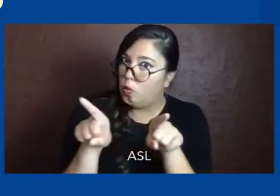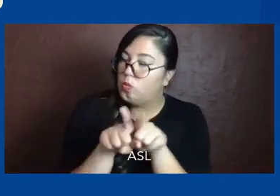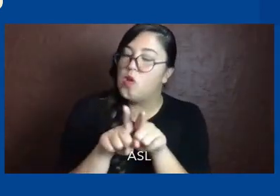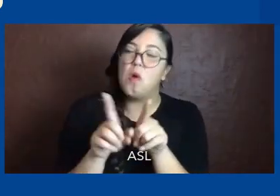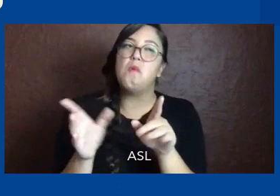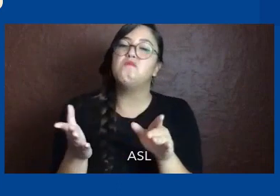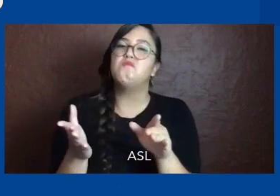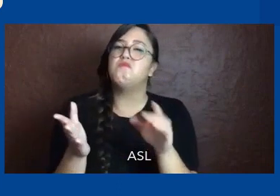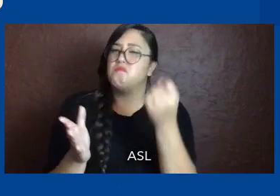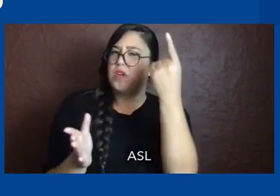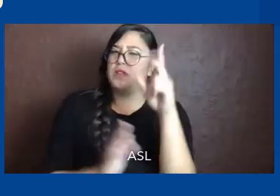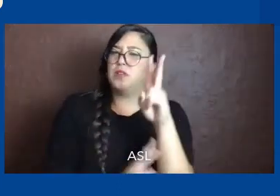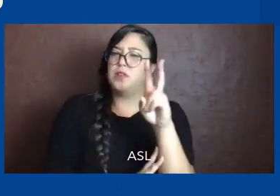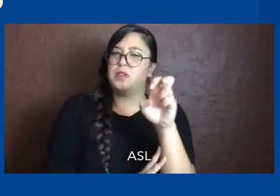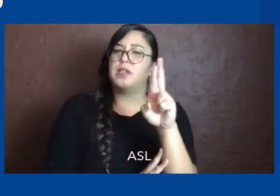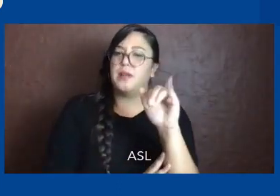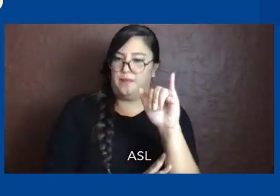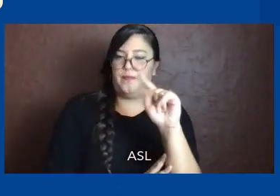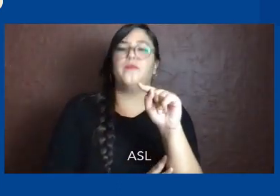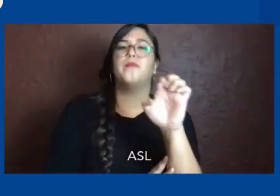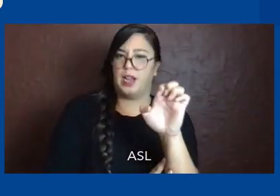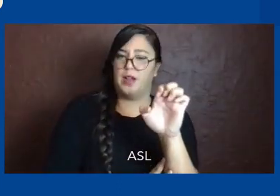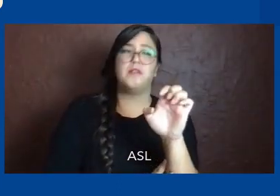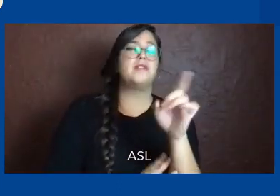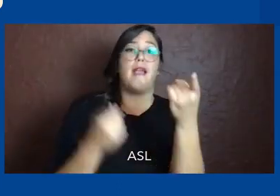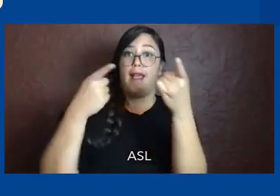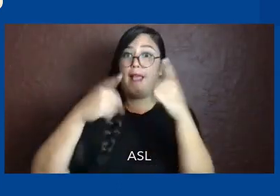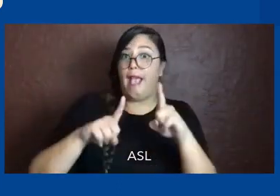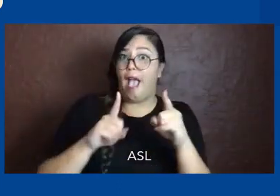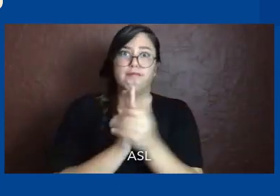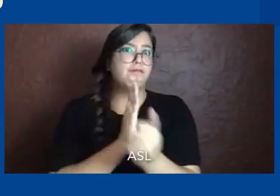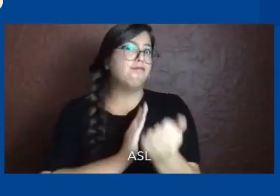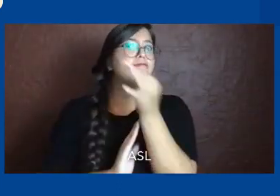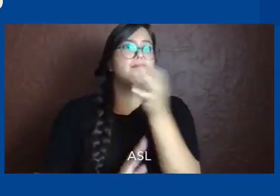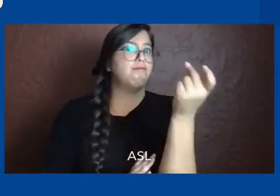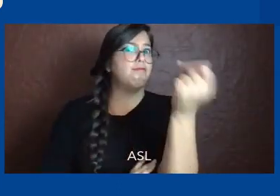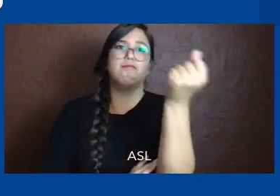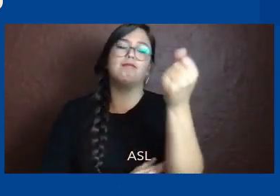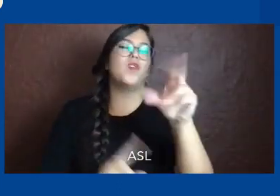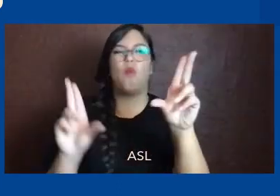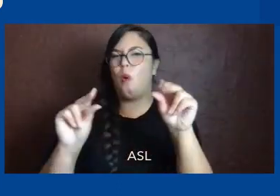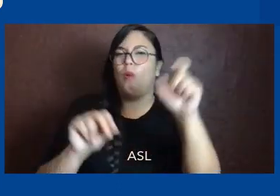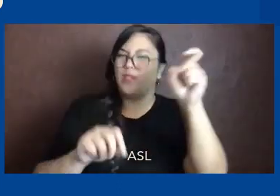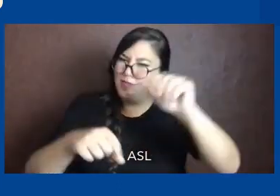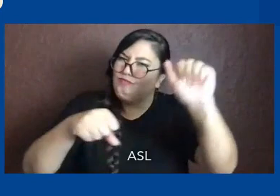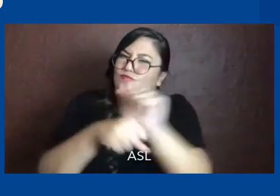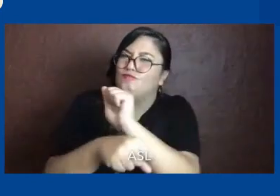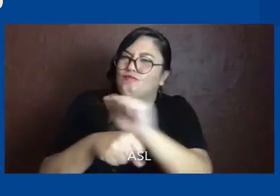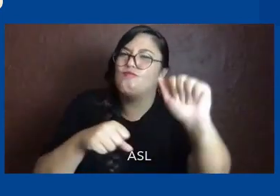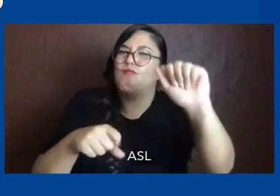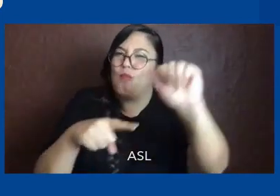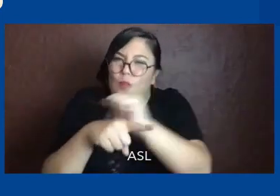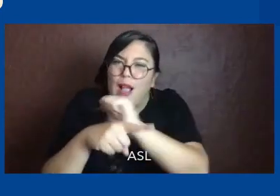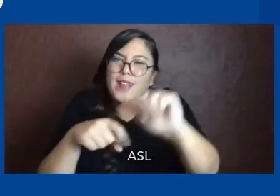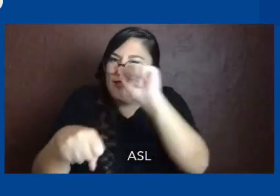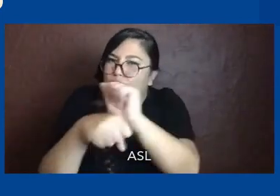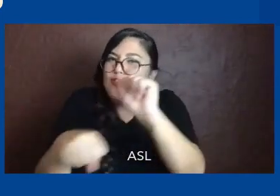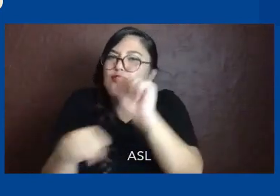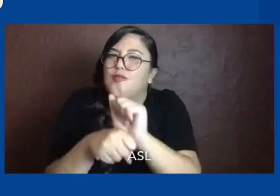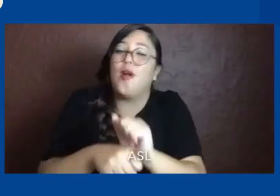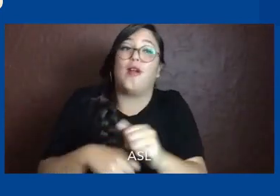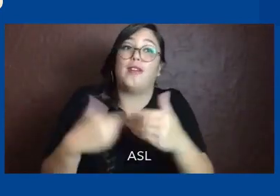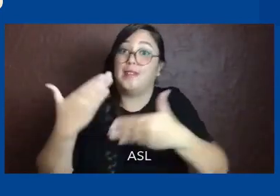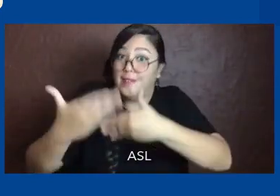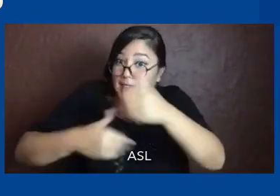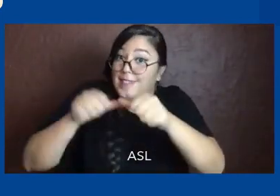I think verite comes from practicing it. And so if you happen to have done a ton of verite films, you end up getting better at shooting verite.